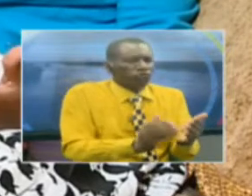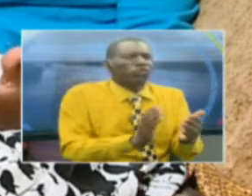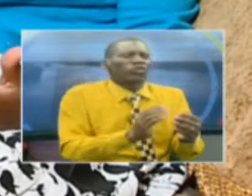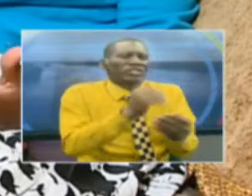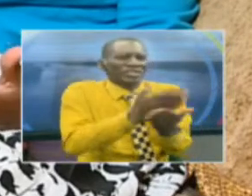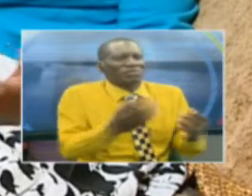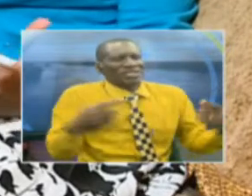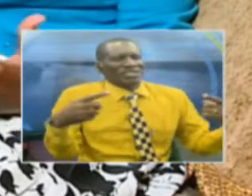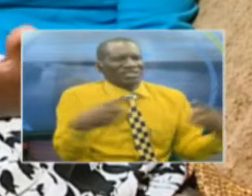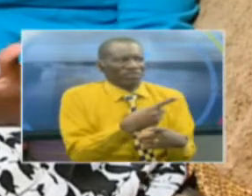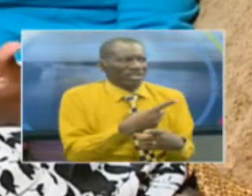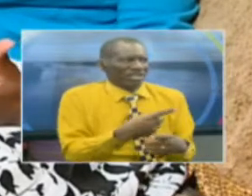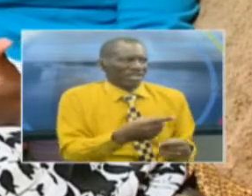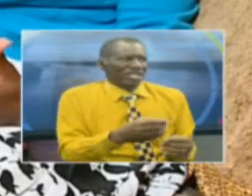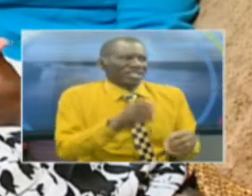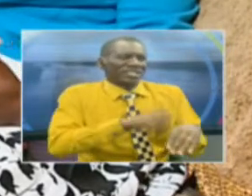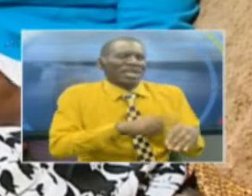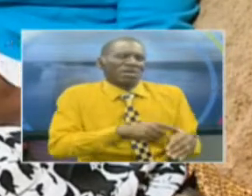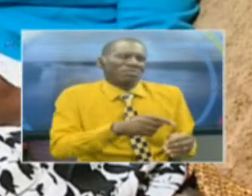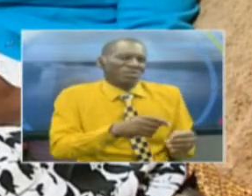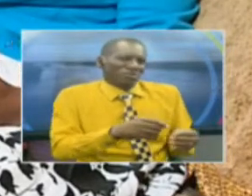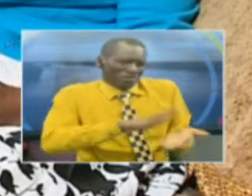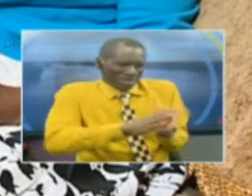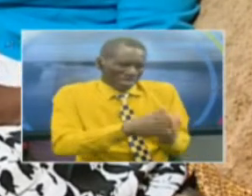he had one eye.